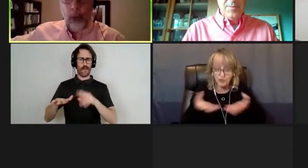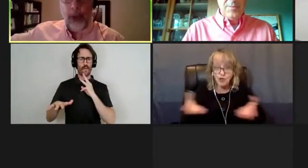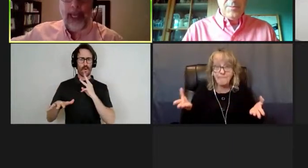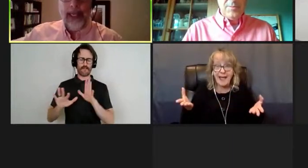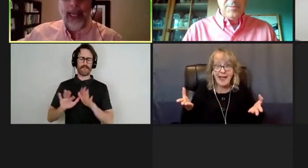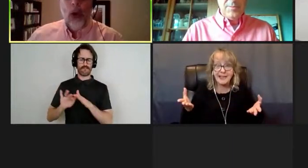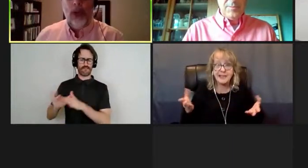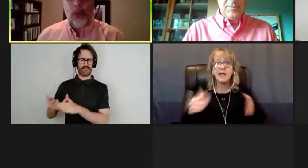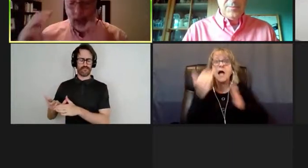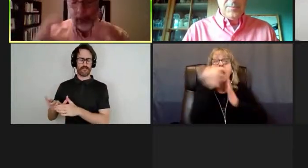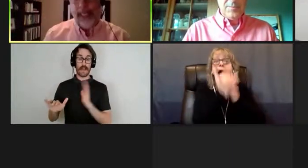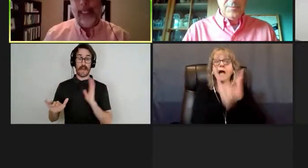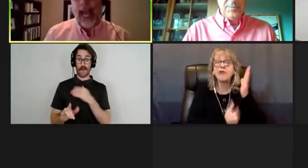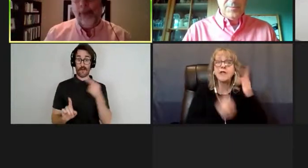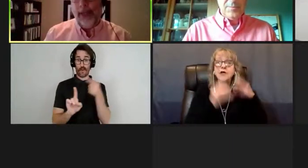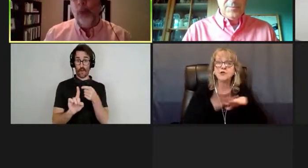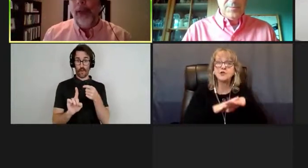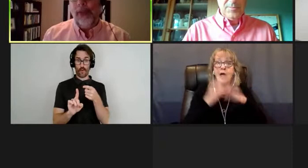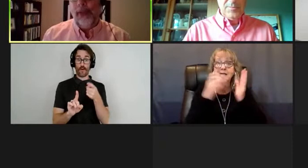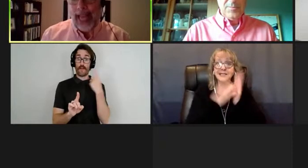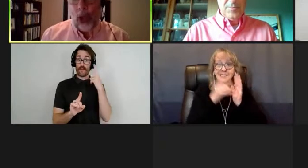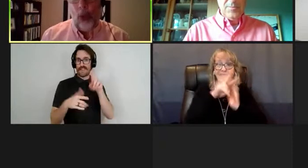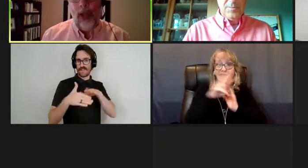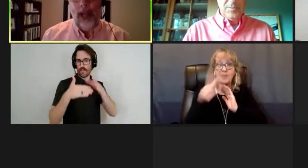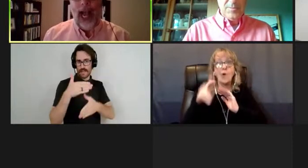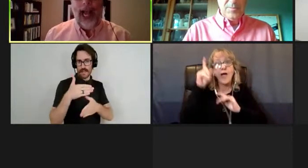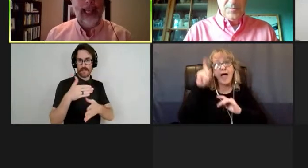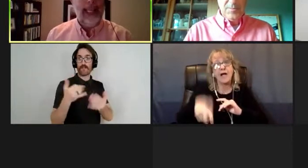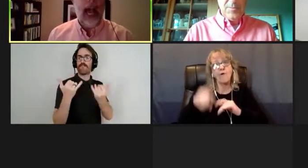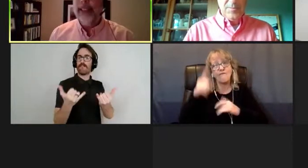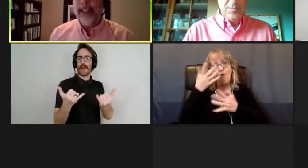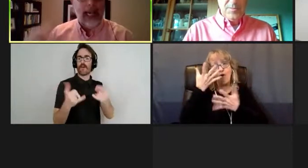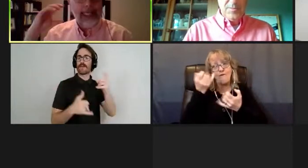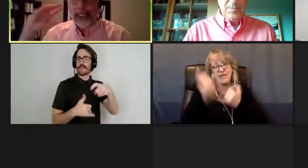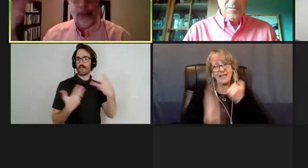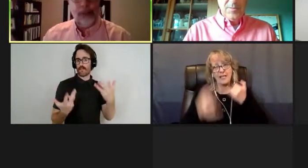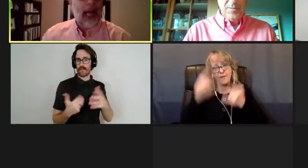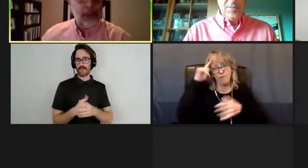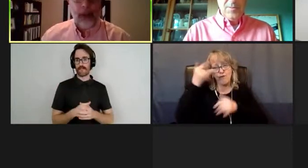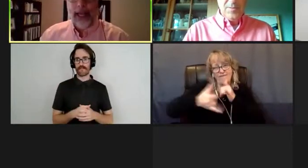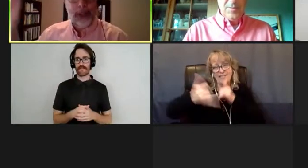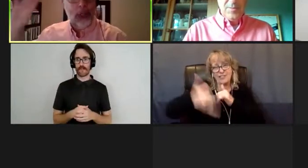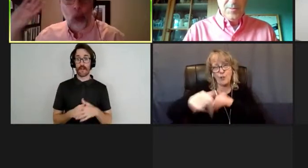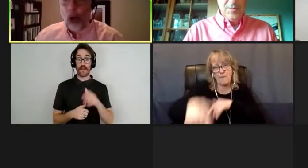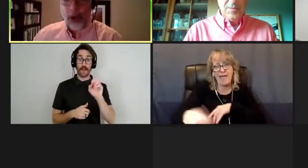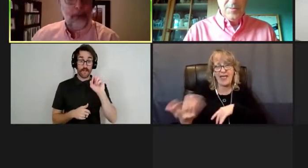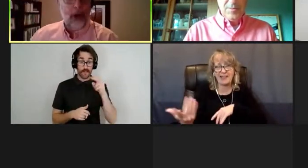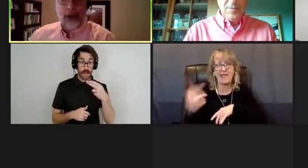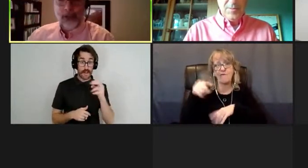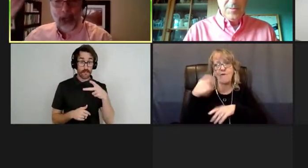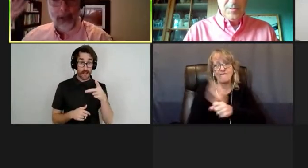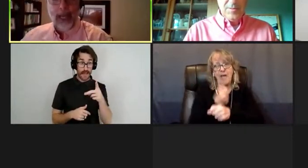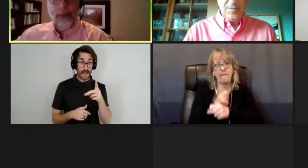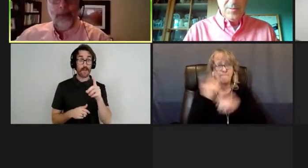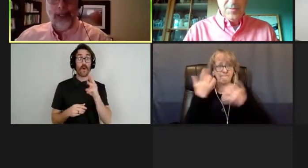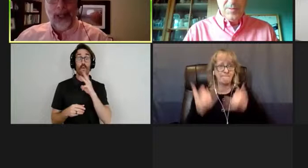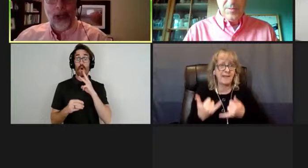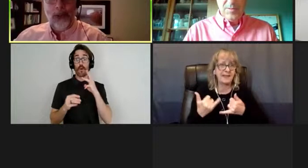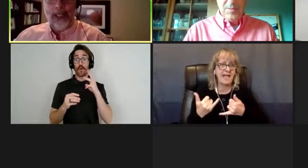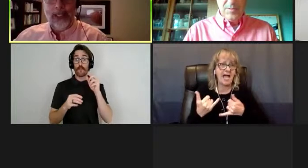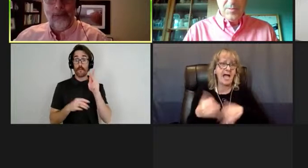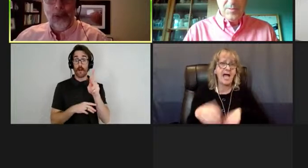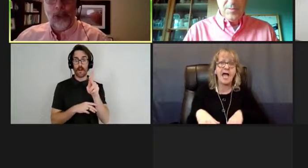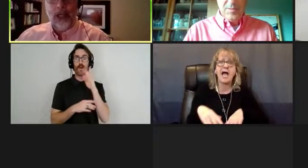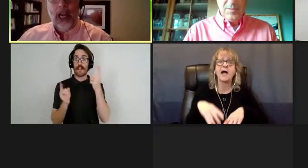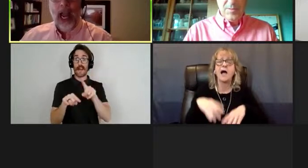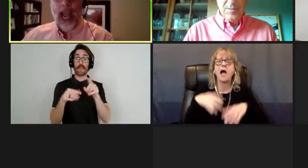for the weekend, was what do we need to have in right now? Sure. Yeah, I see the splash pads and the water parks coming up in the not too